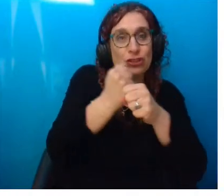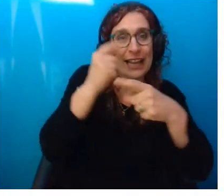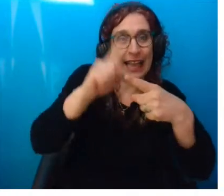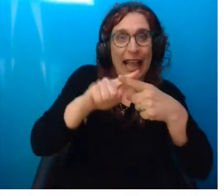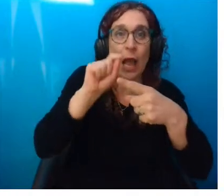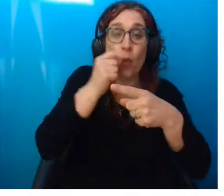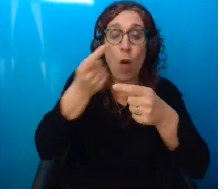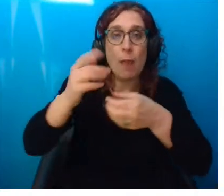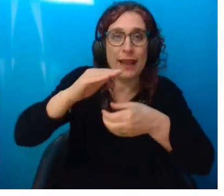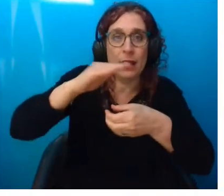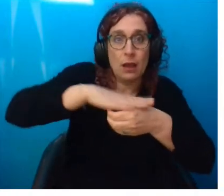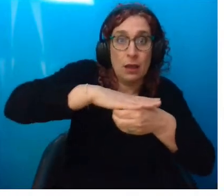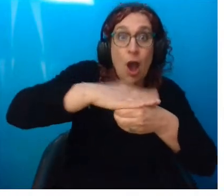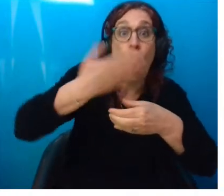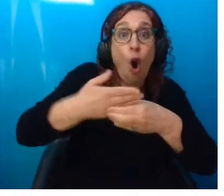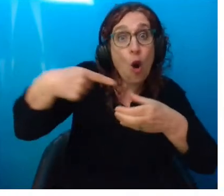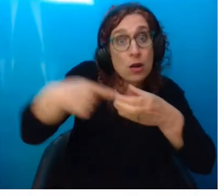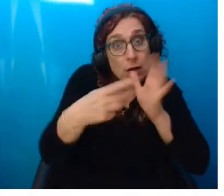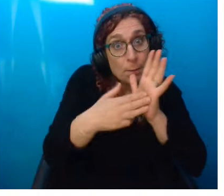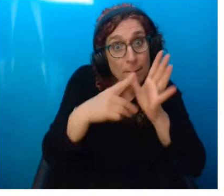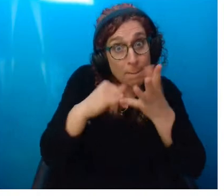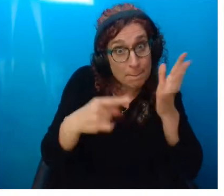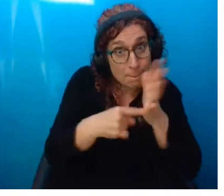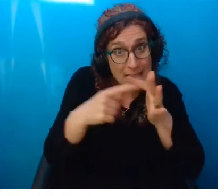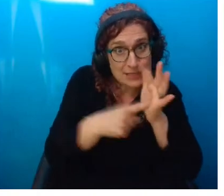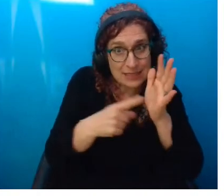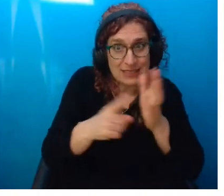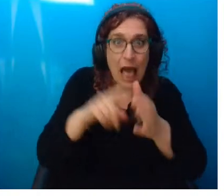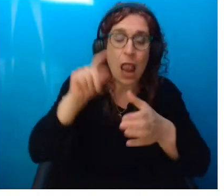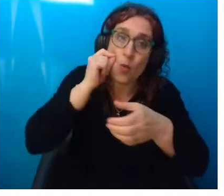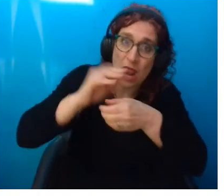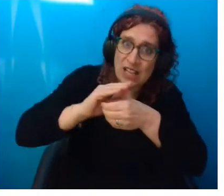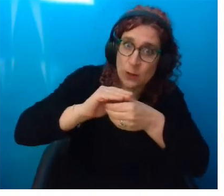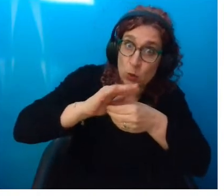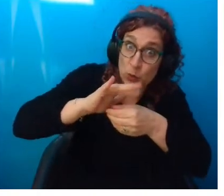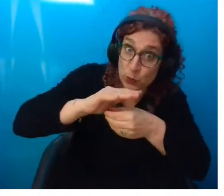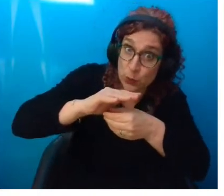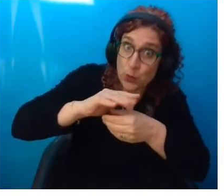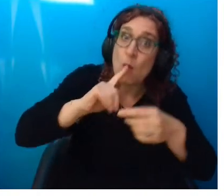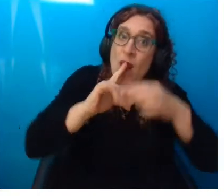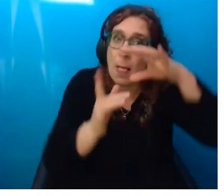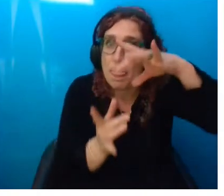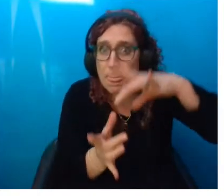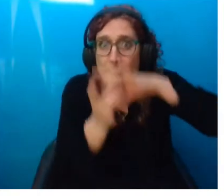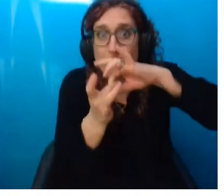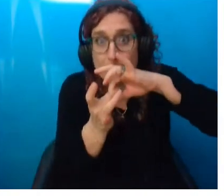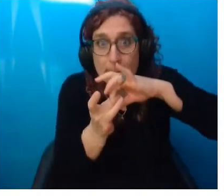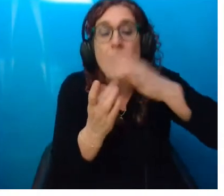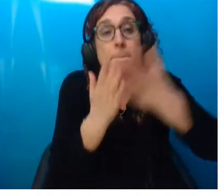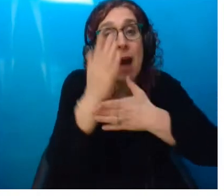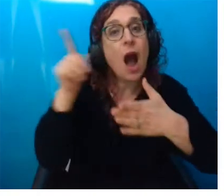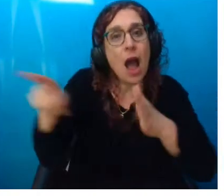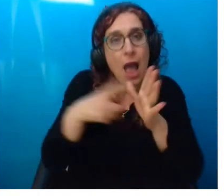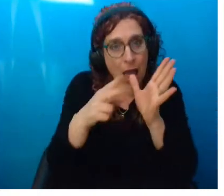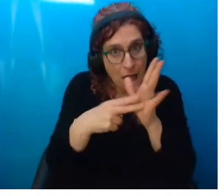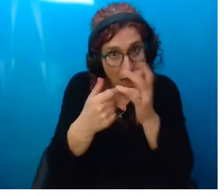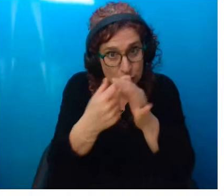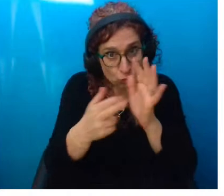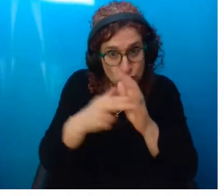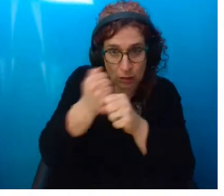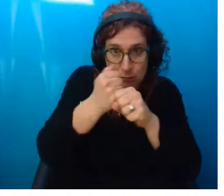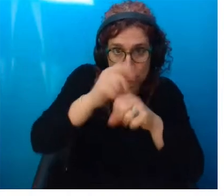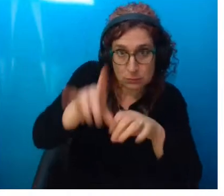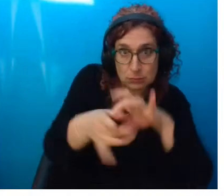and they're bound together by the when they're bound together by the antigen, the mast